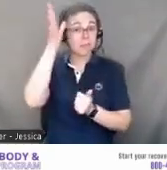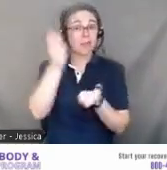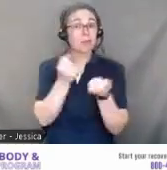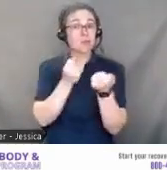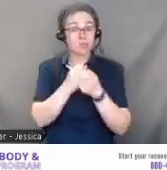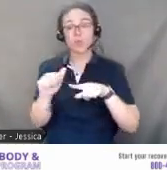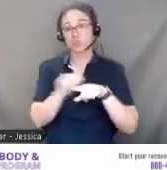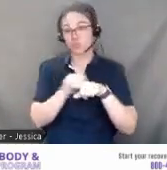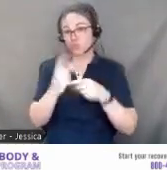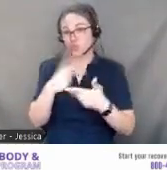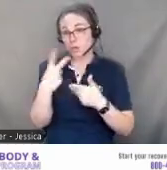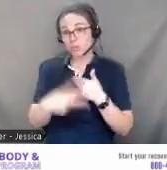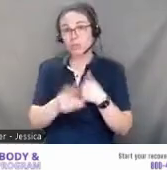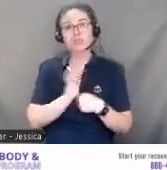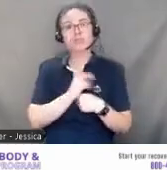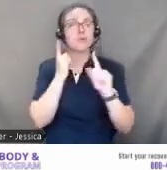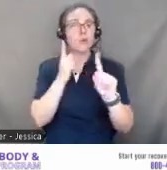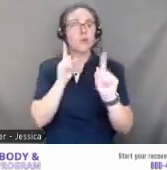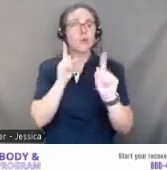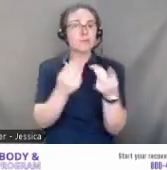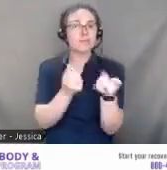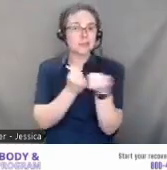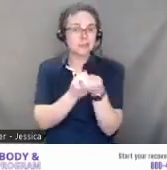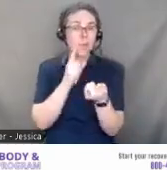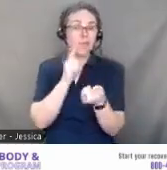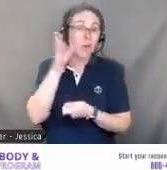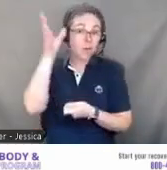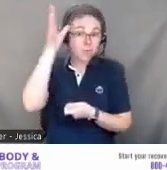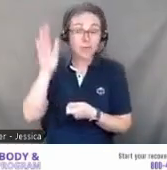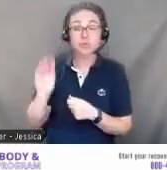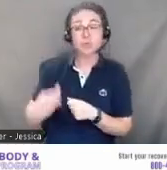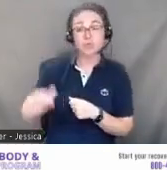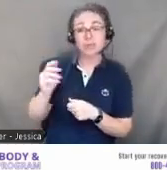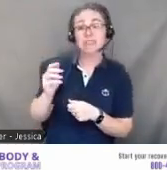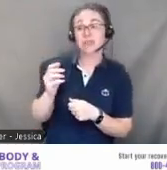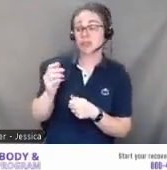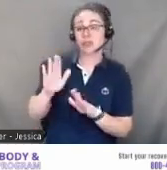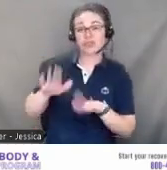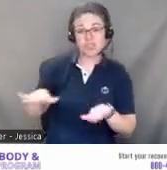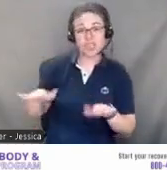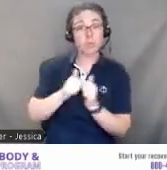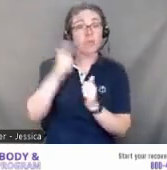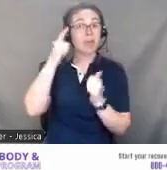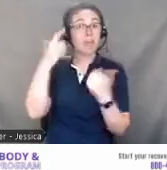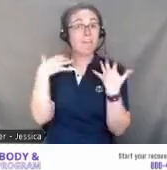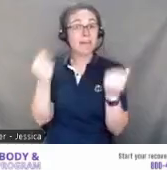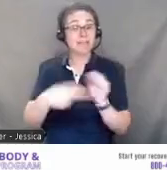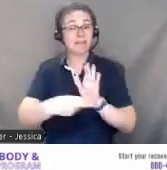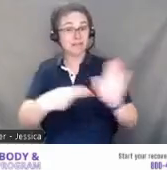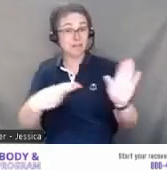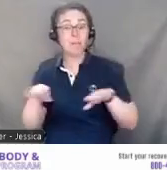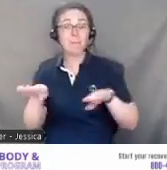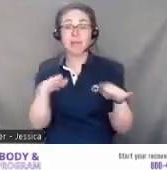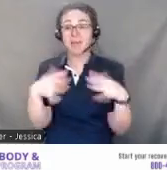Program. Our goal is just to provide support to parents and caregivers who are raising children with a mental health diagnosis or behavioral